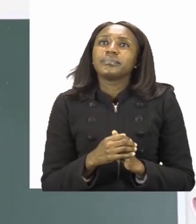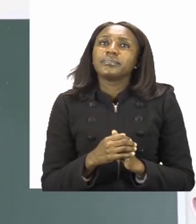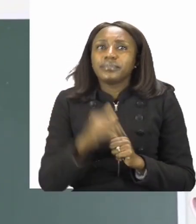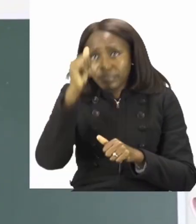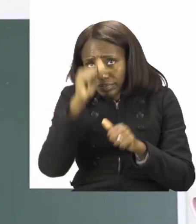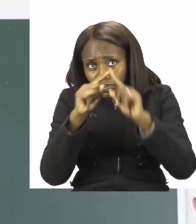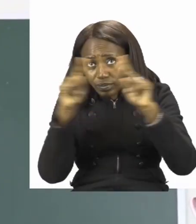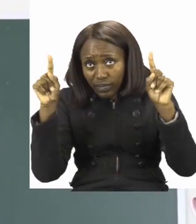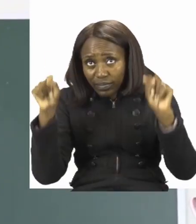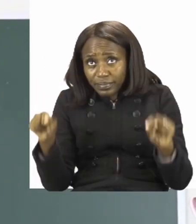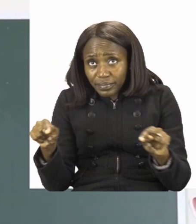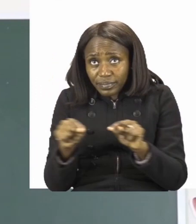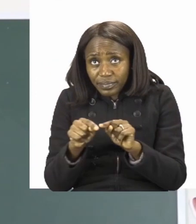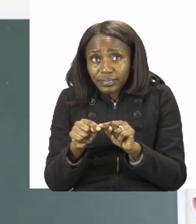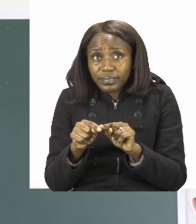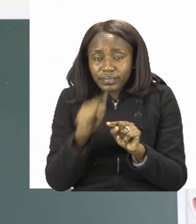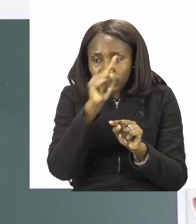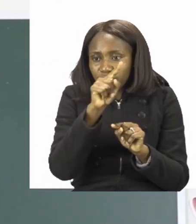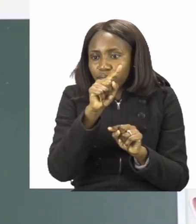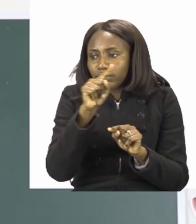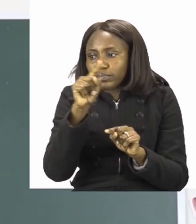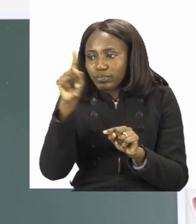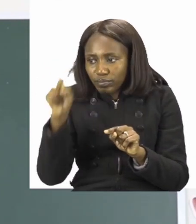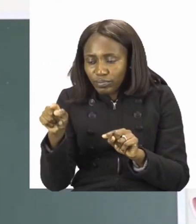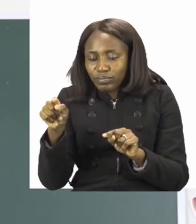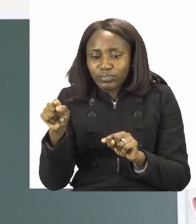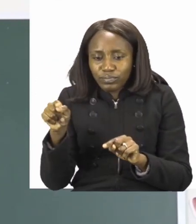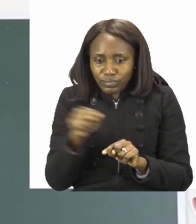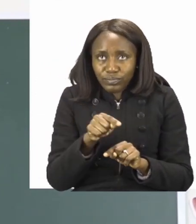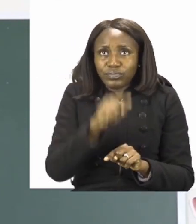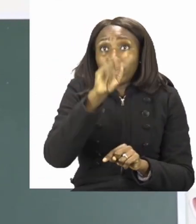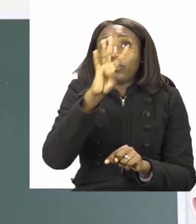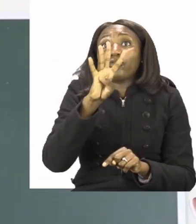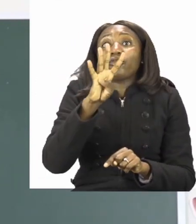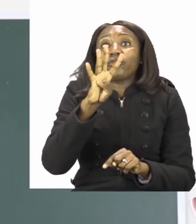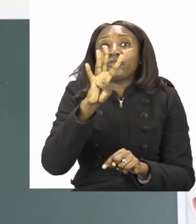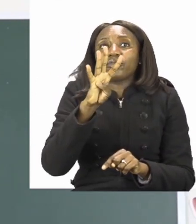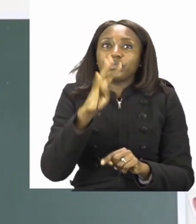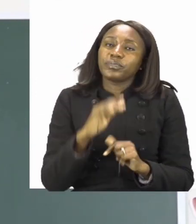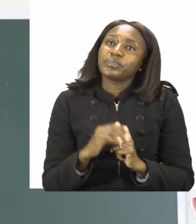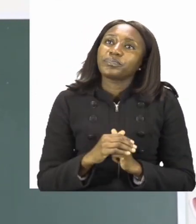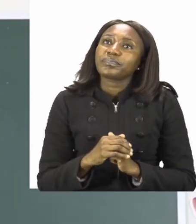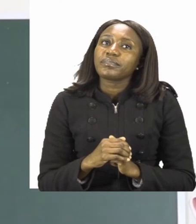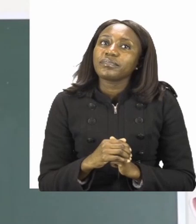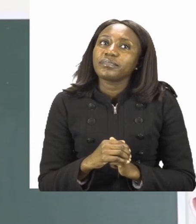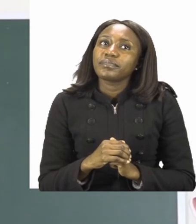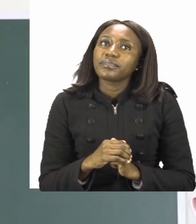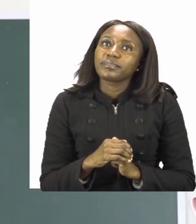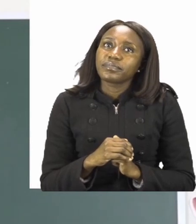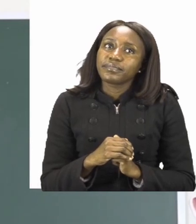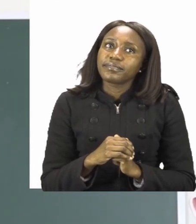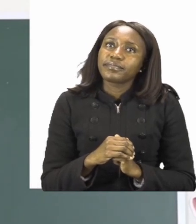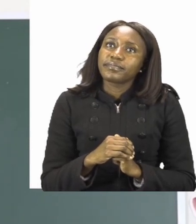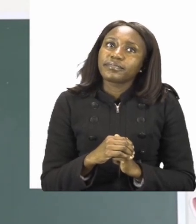square has 4 sides. 1, 2, 3, 4. So this